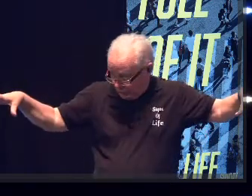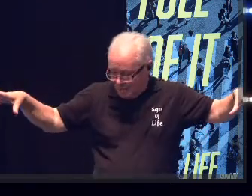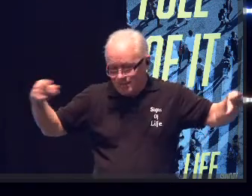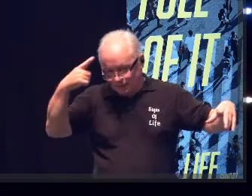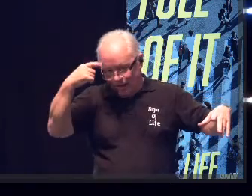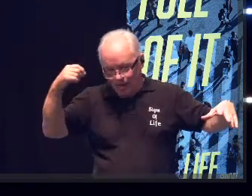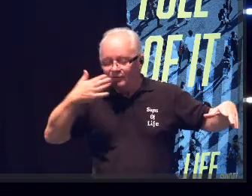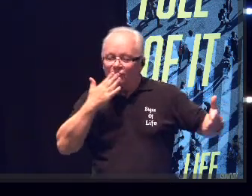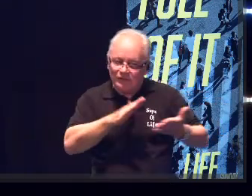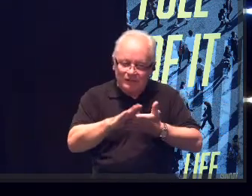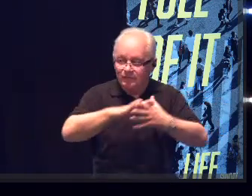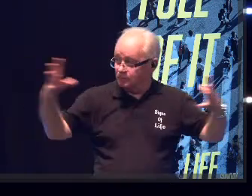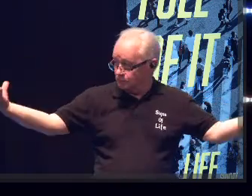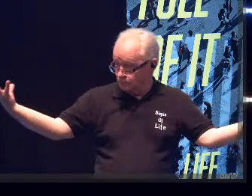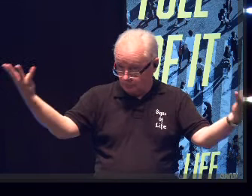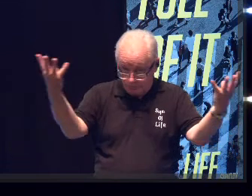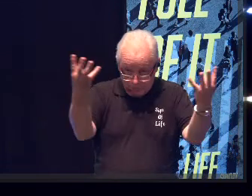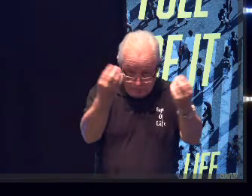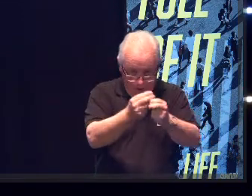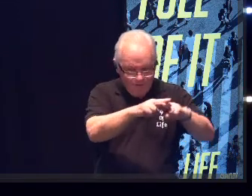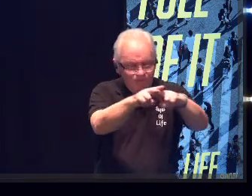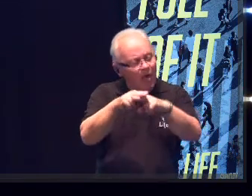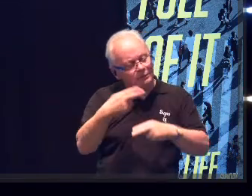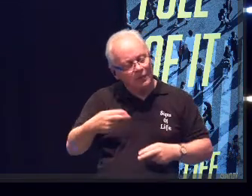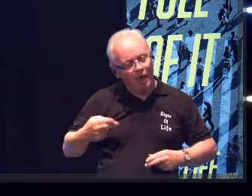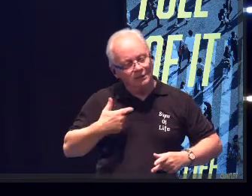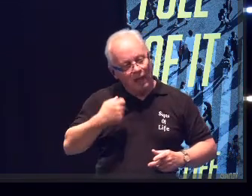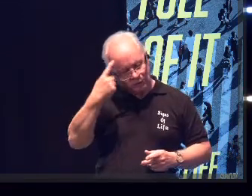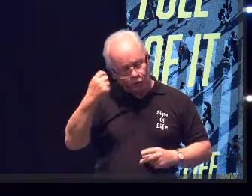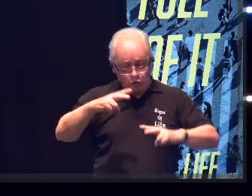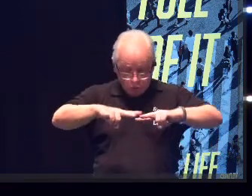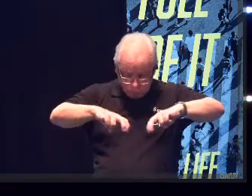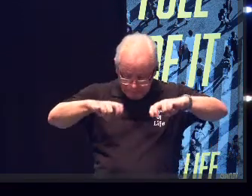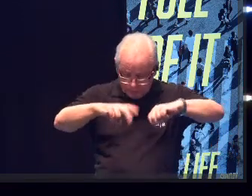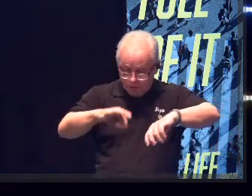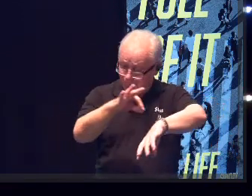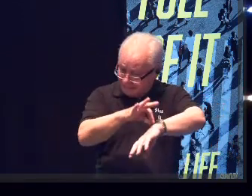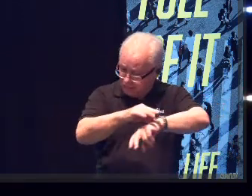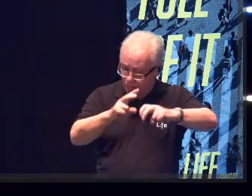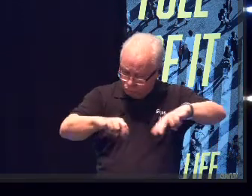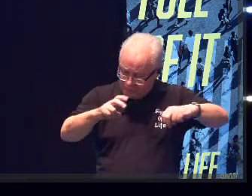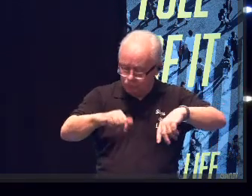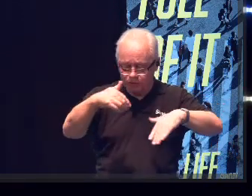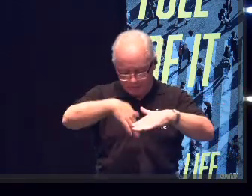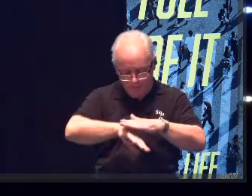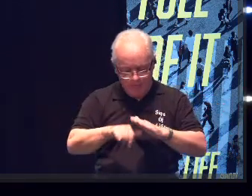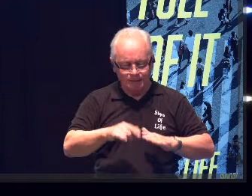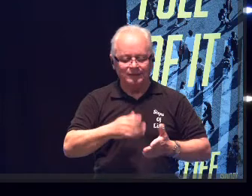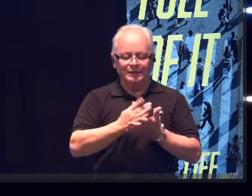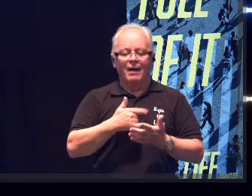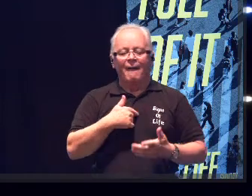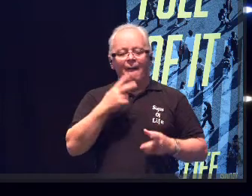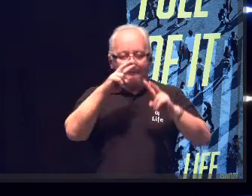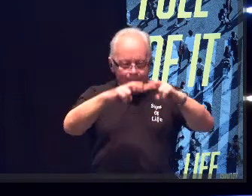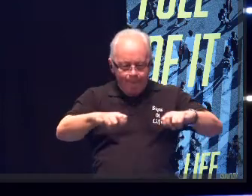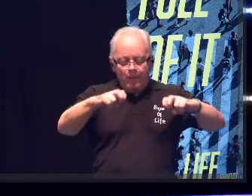to our minds. There has been research, extensive research, medical research done into this, and it has